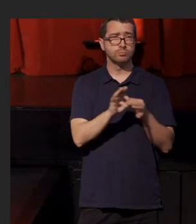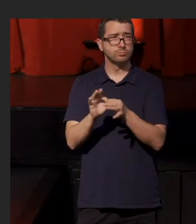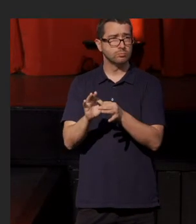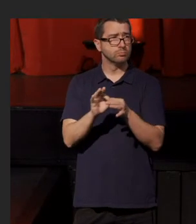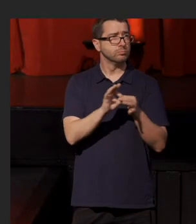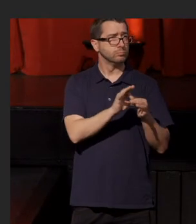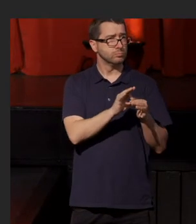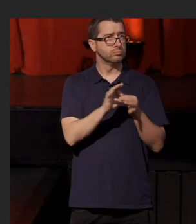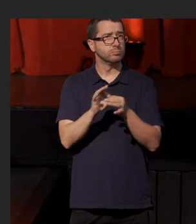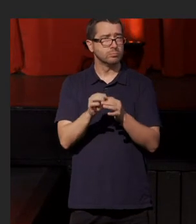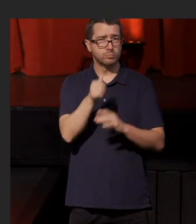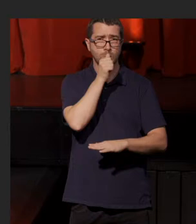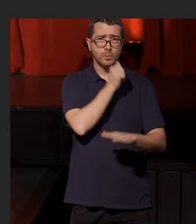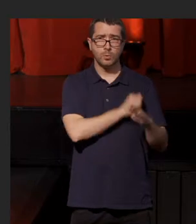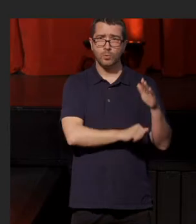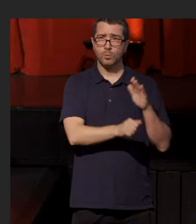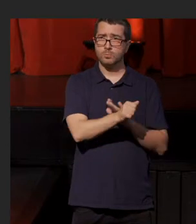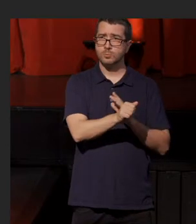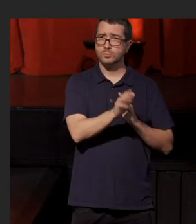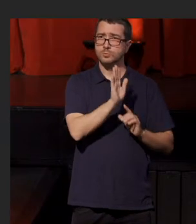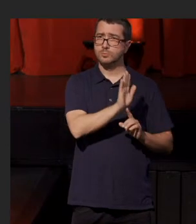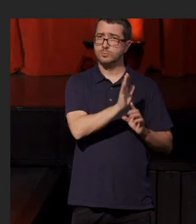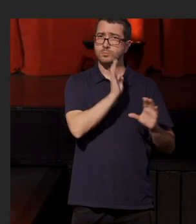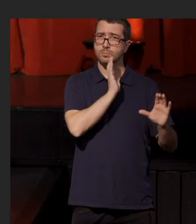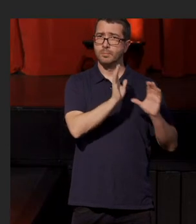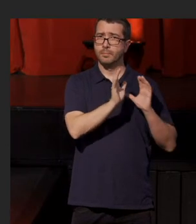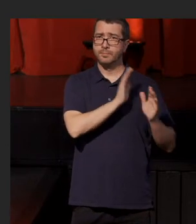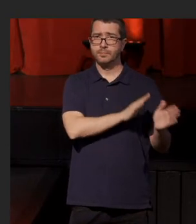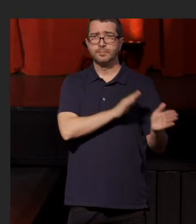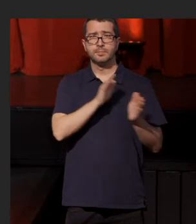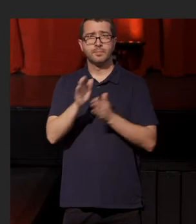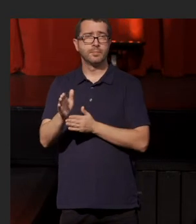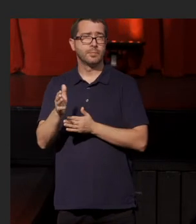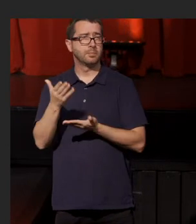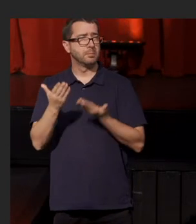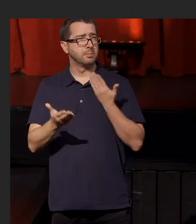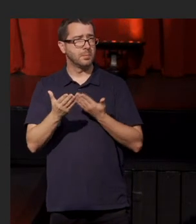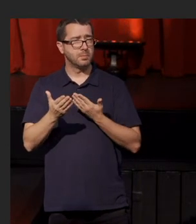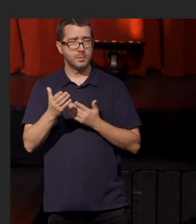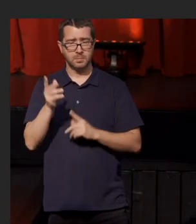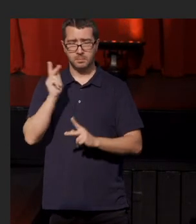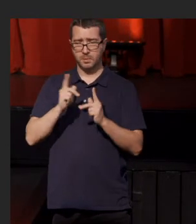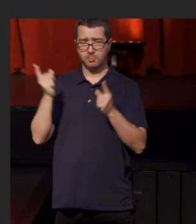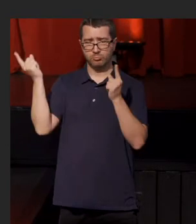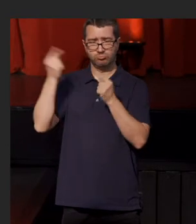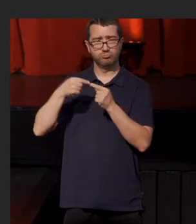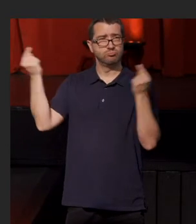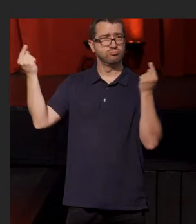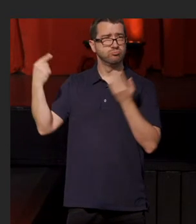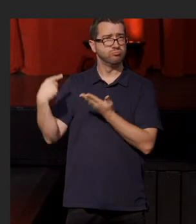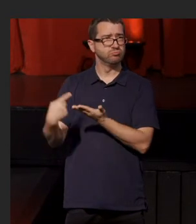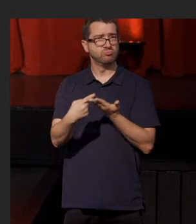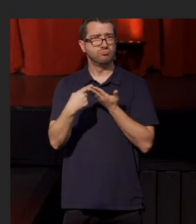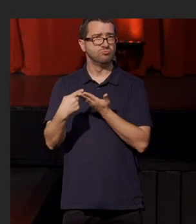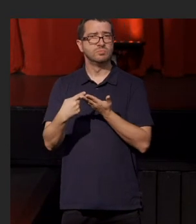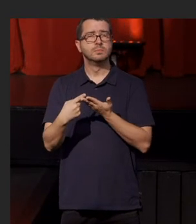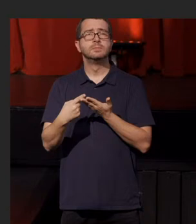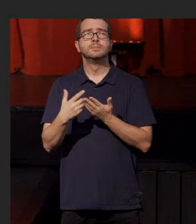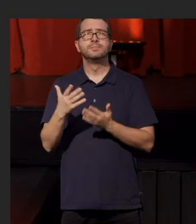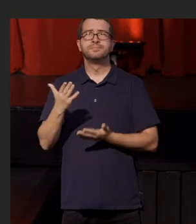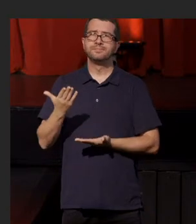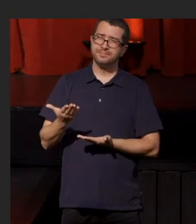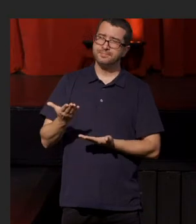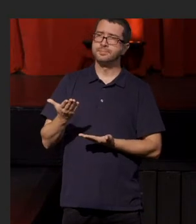say, between anonymous communications and maybe uncivil discourse, as Kathleen described, I think we need